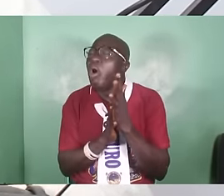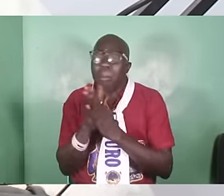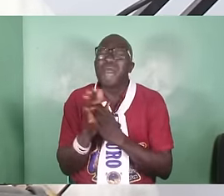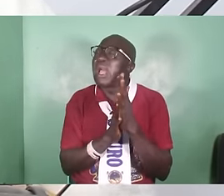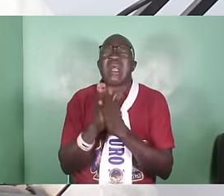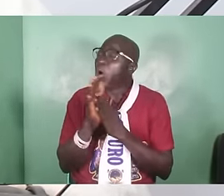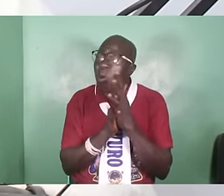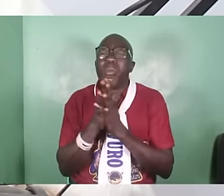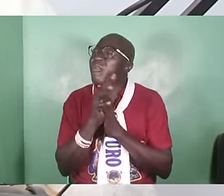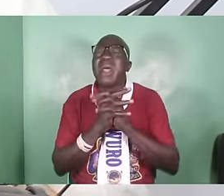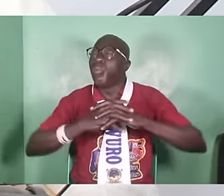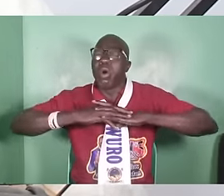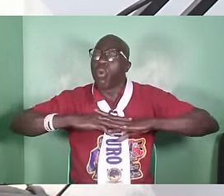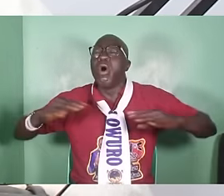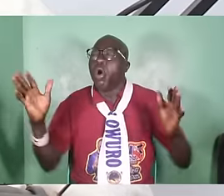mercy.